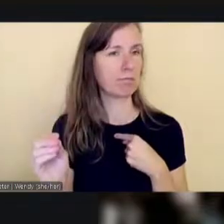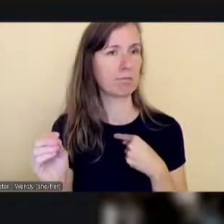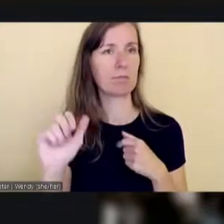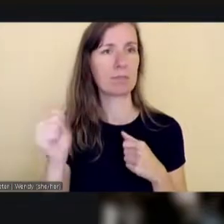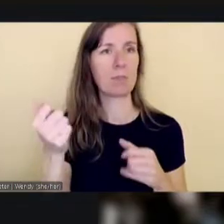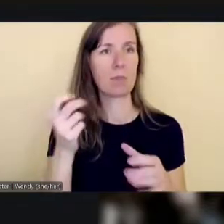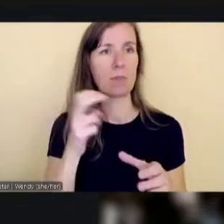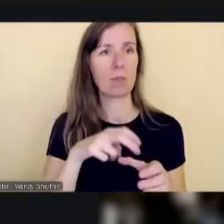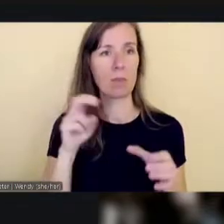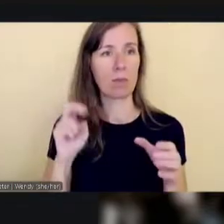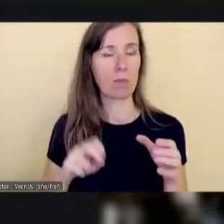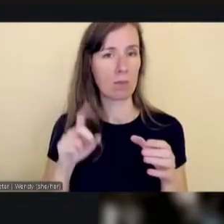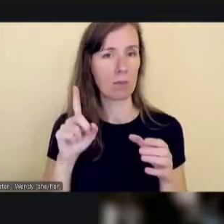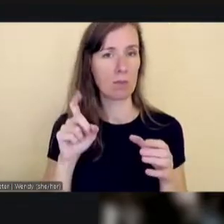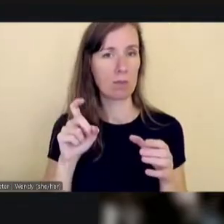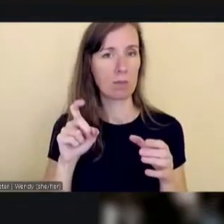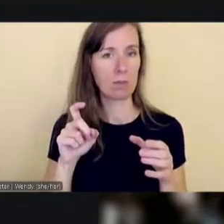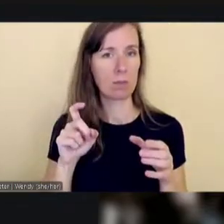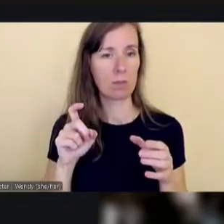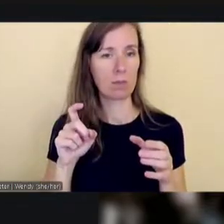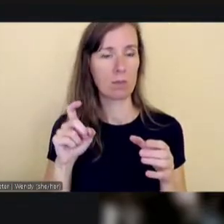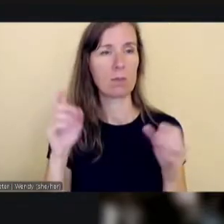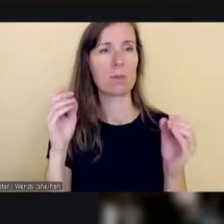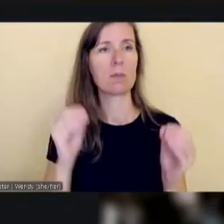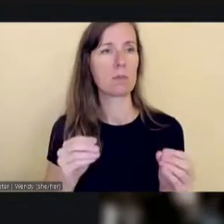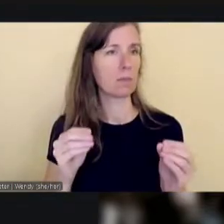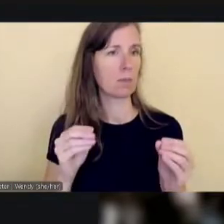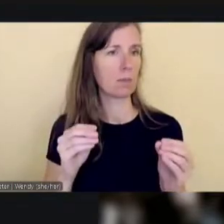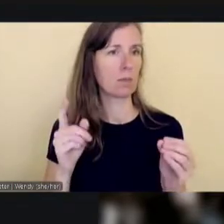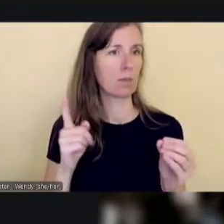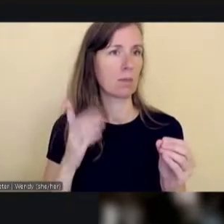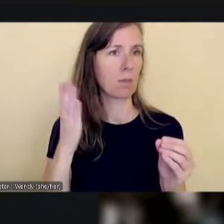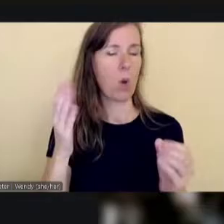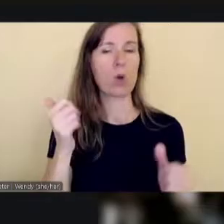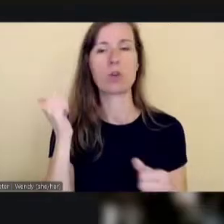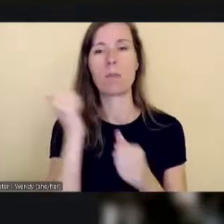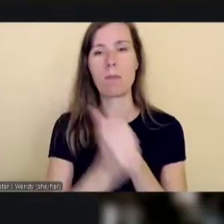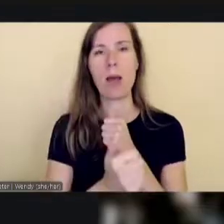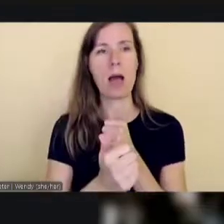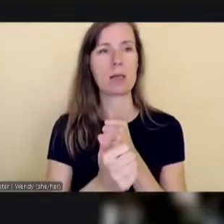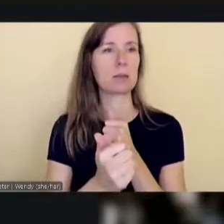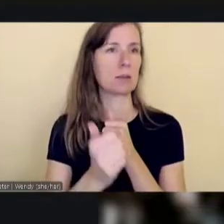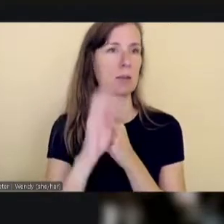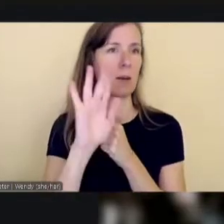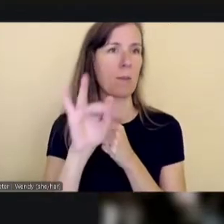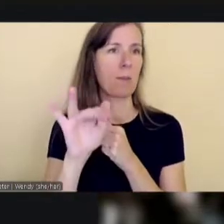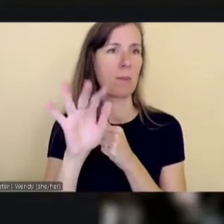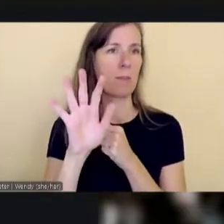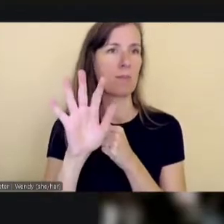Any abstentions? All right, the motion passes 5-0.